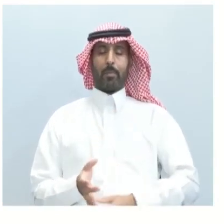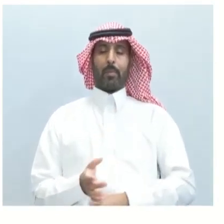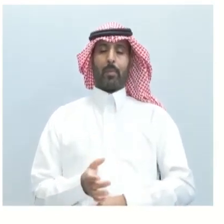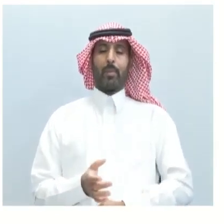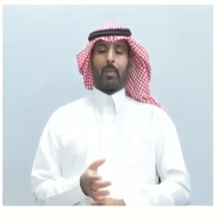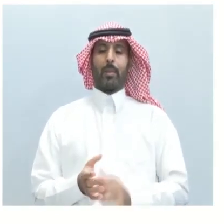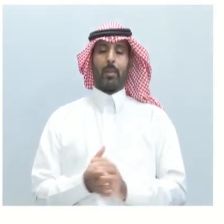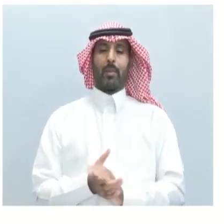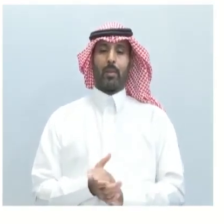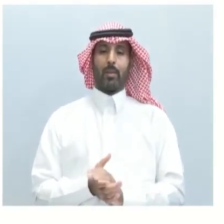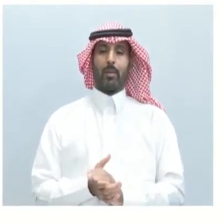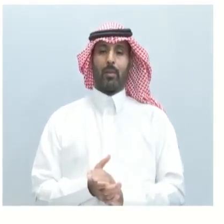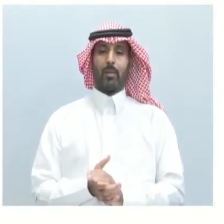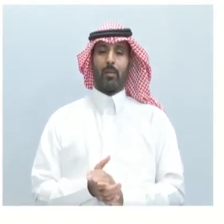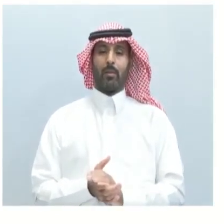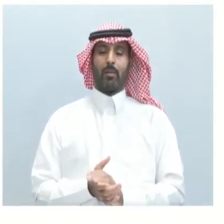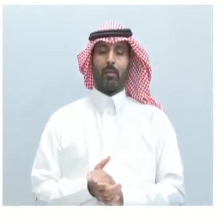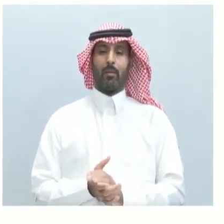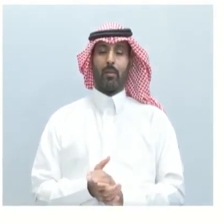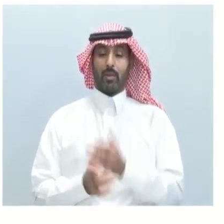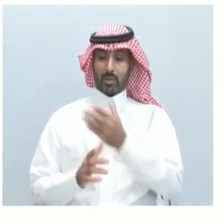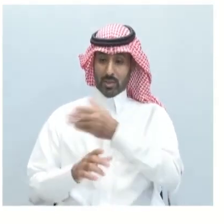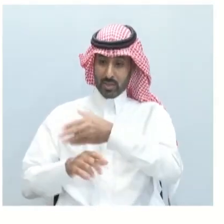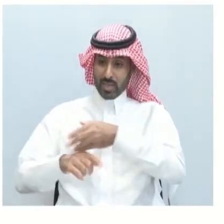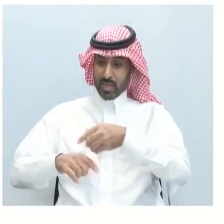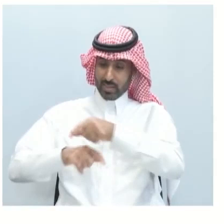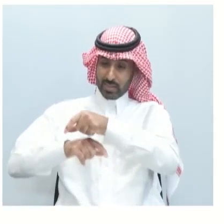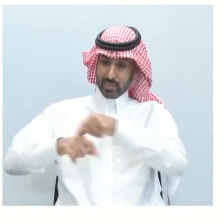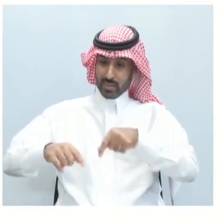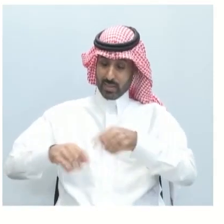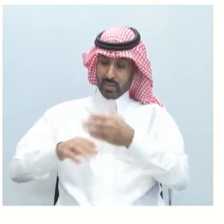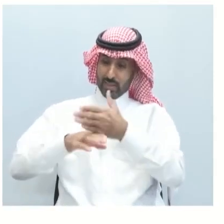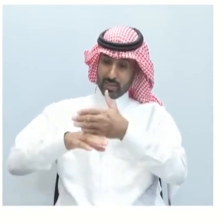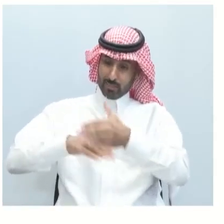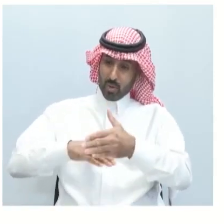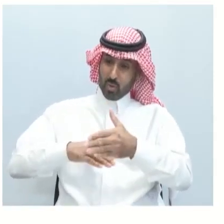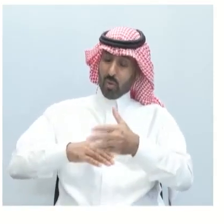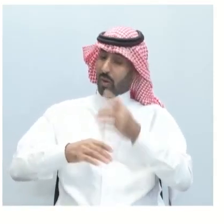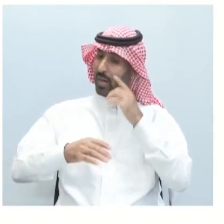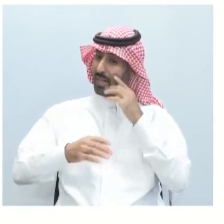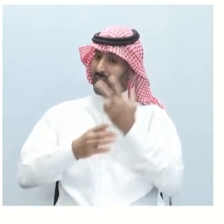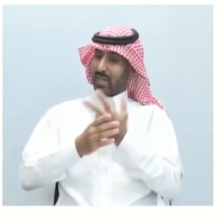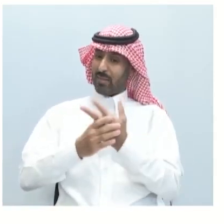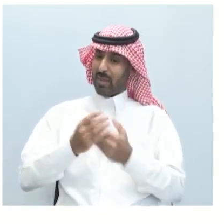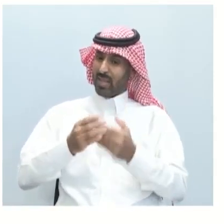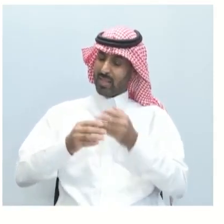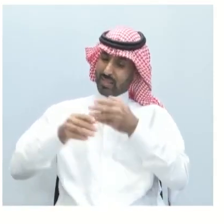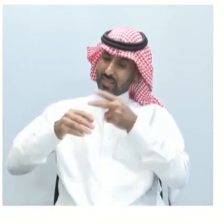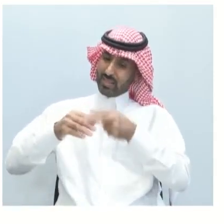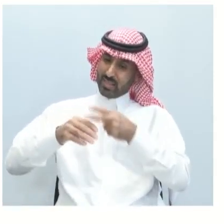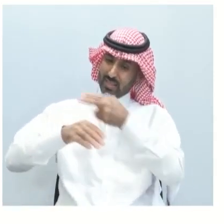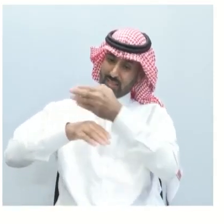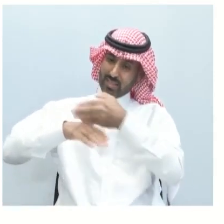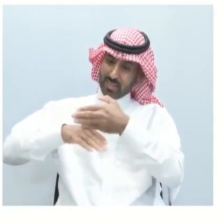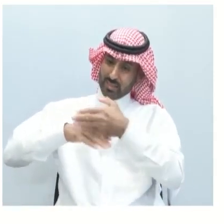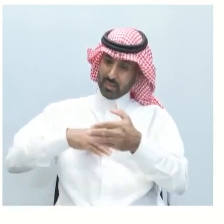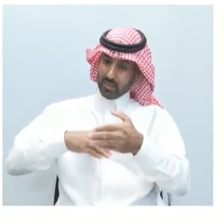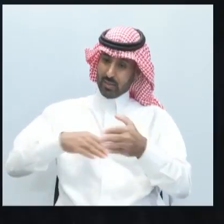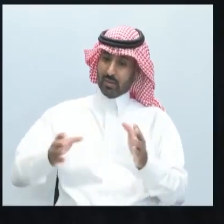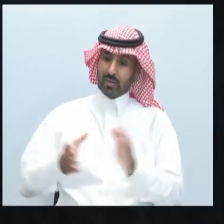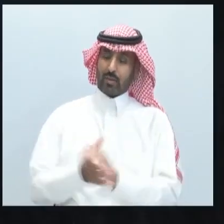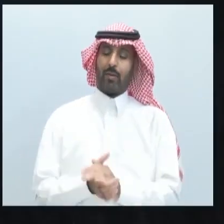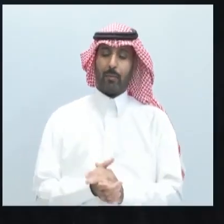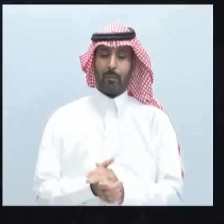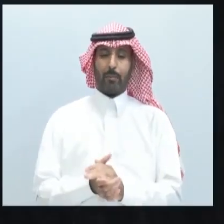order. So pediatric surgeon, which you know about Dr. Abdullah Rabia, that he's famous for certain skills or certain kind